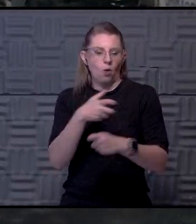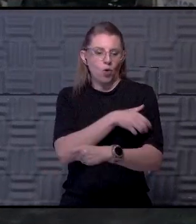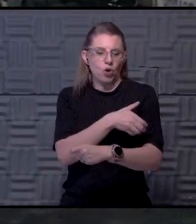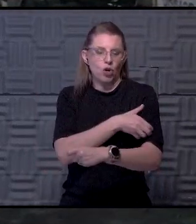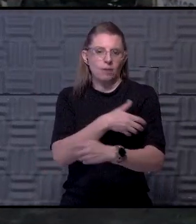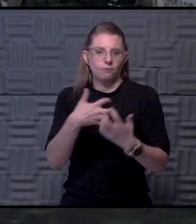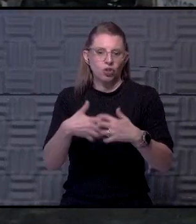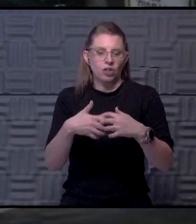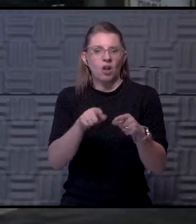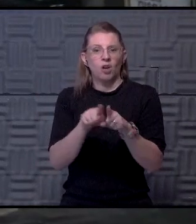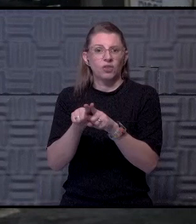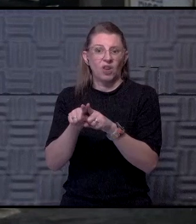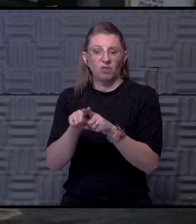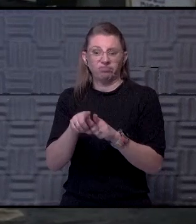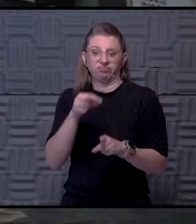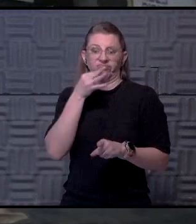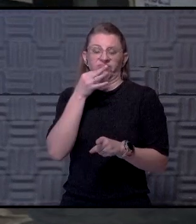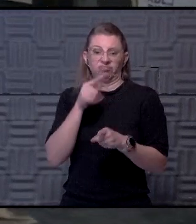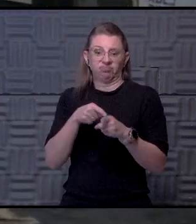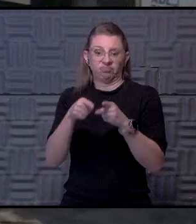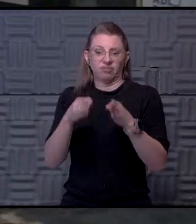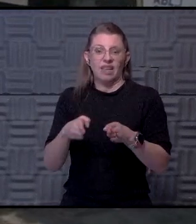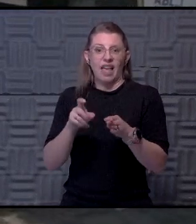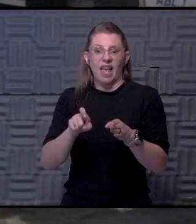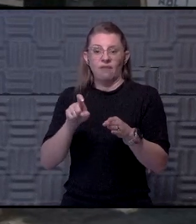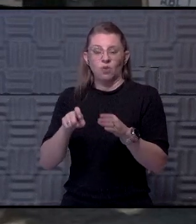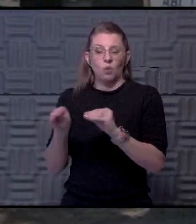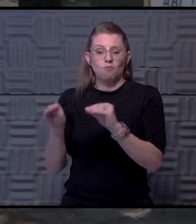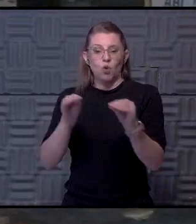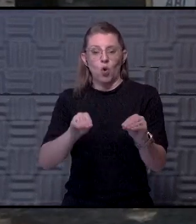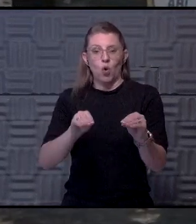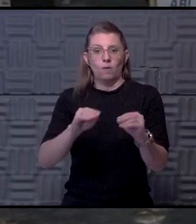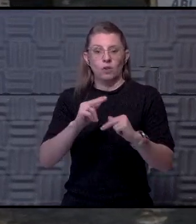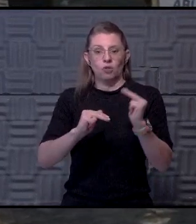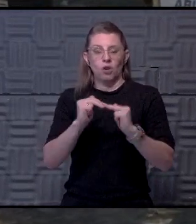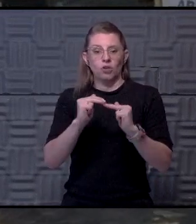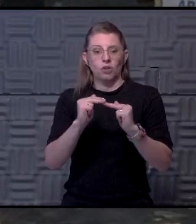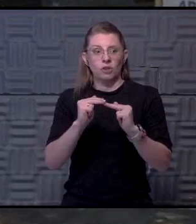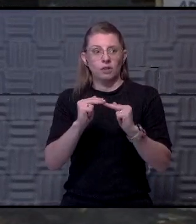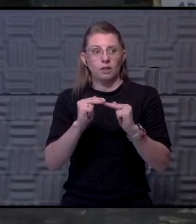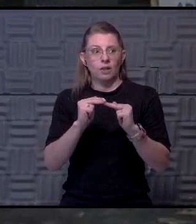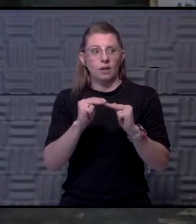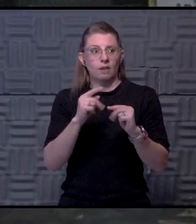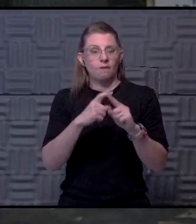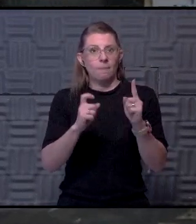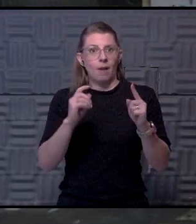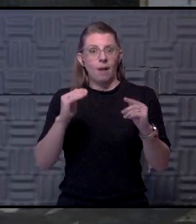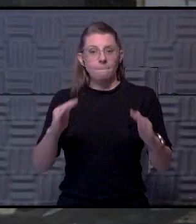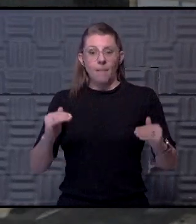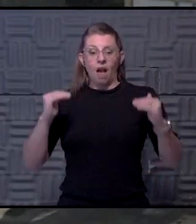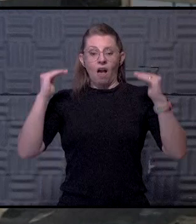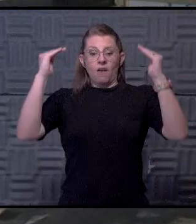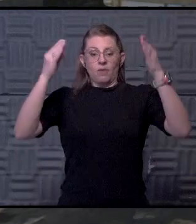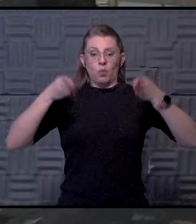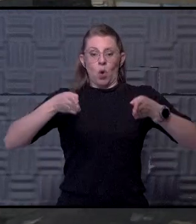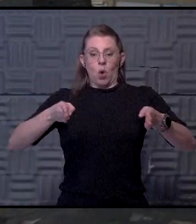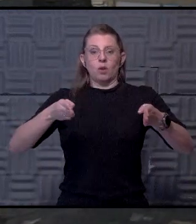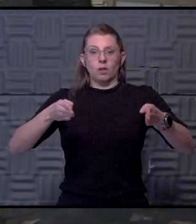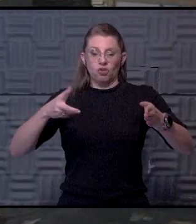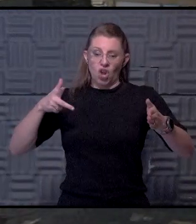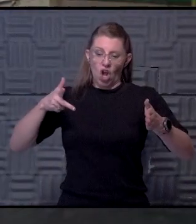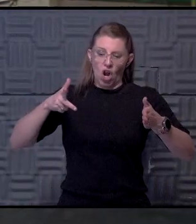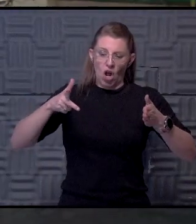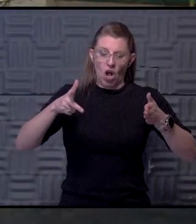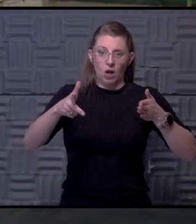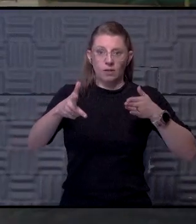and personnel because sometimes they have to move structures above the road out of the way so the truck can get by. It's a